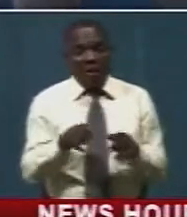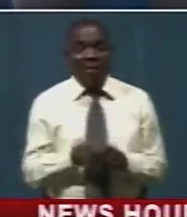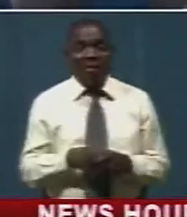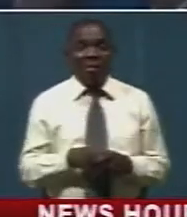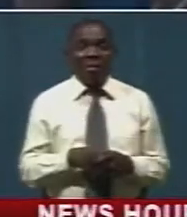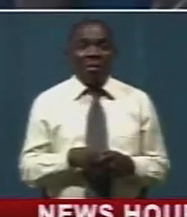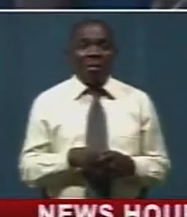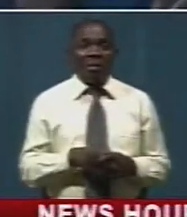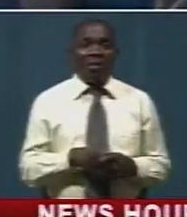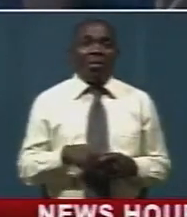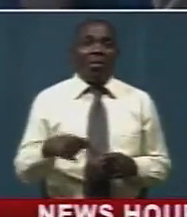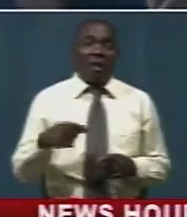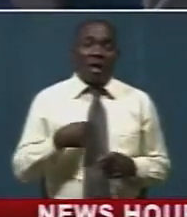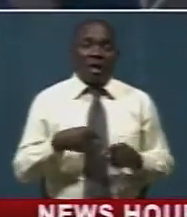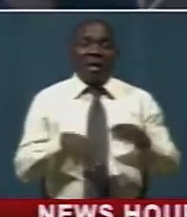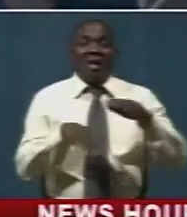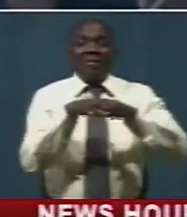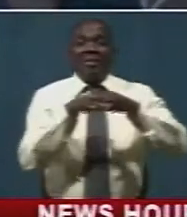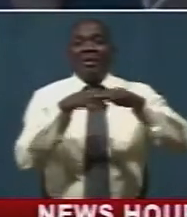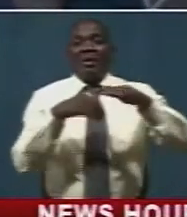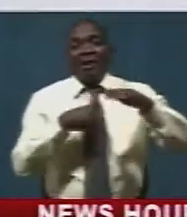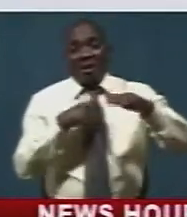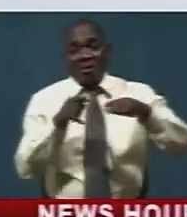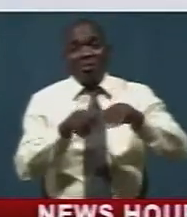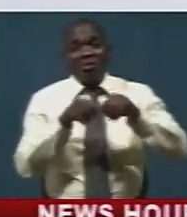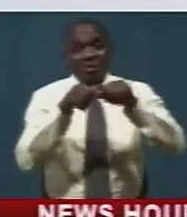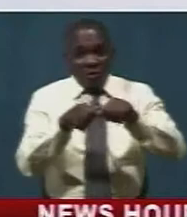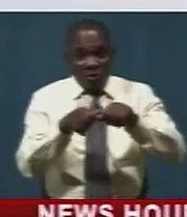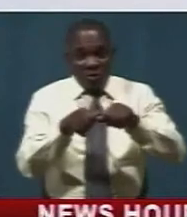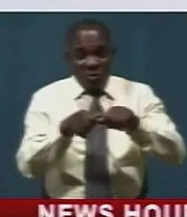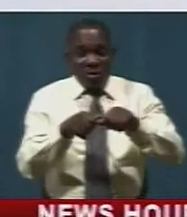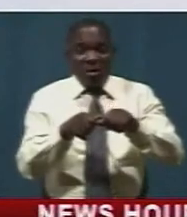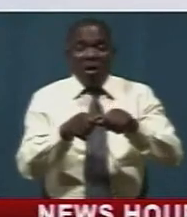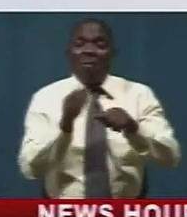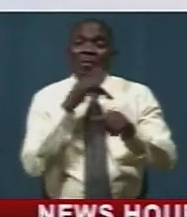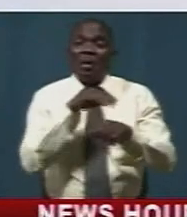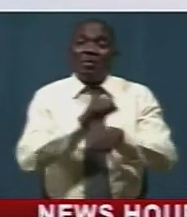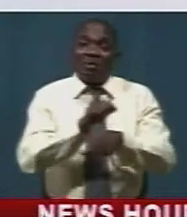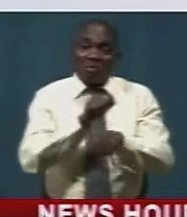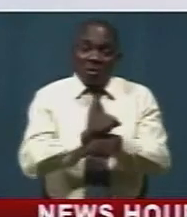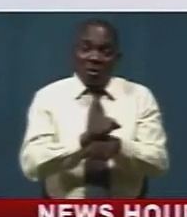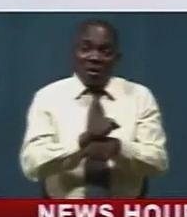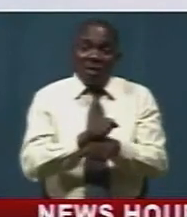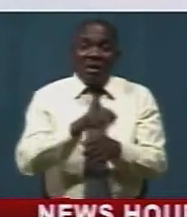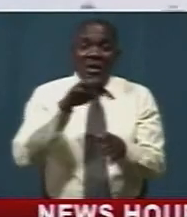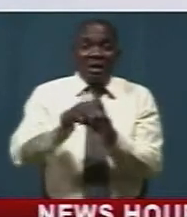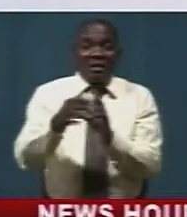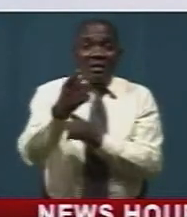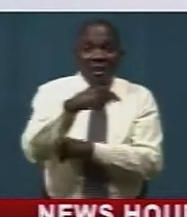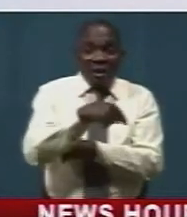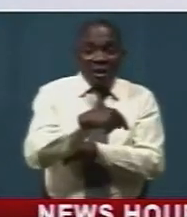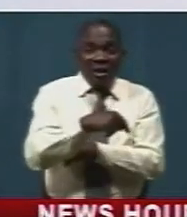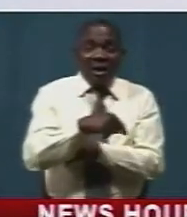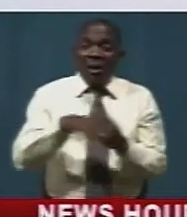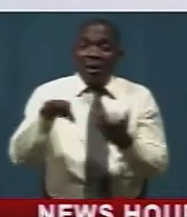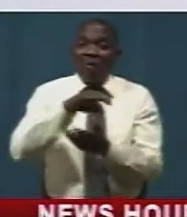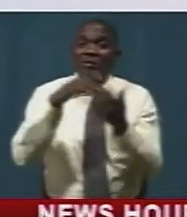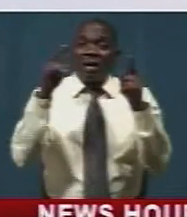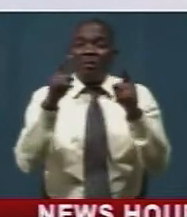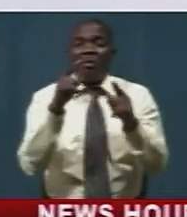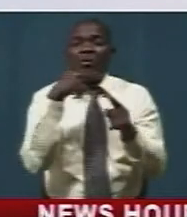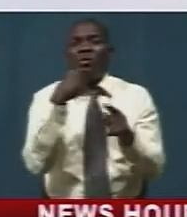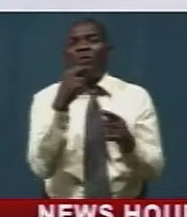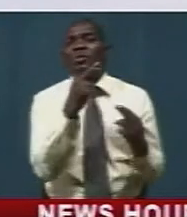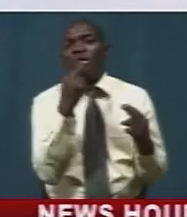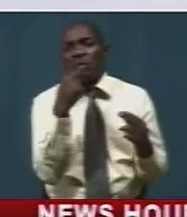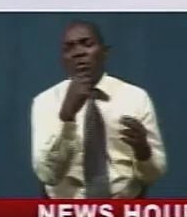a limit to which you can push people. If you continue so incompetently and on election day there's chaos and disorder and the election doesn't go